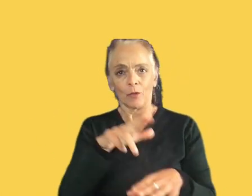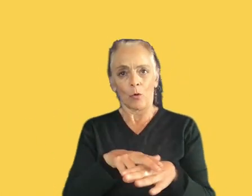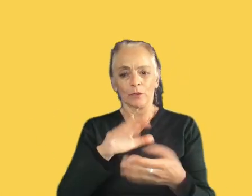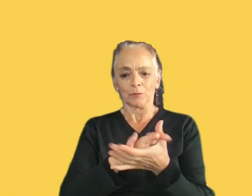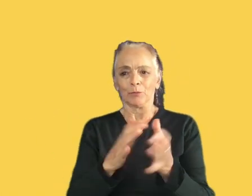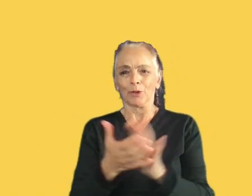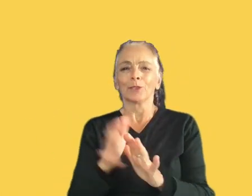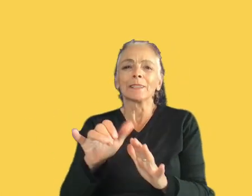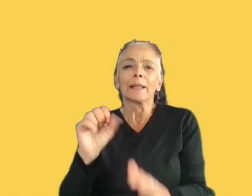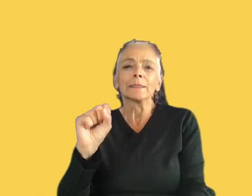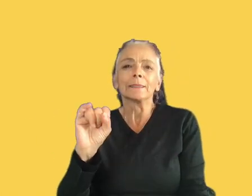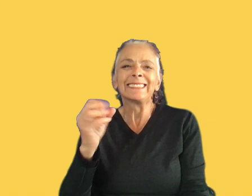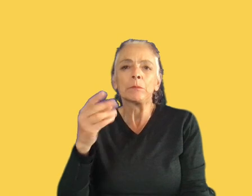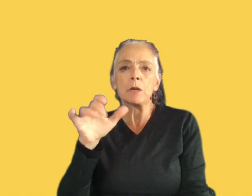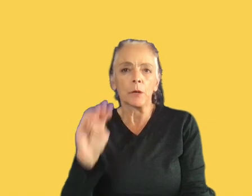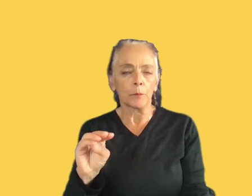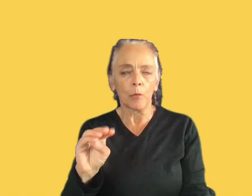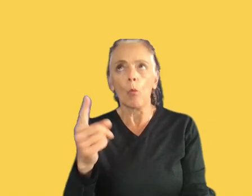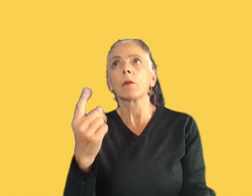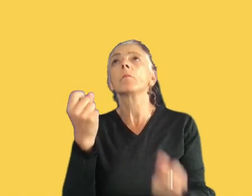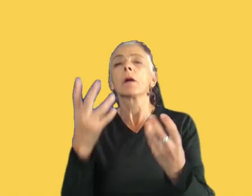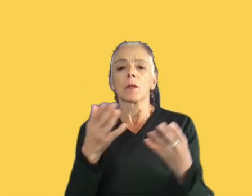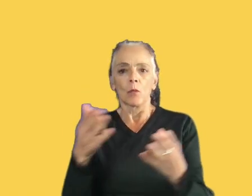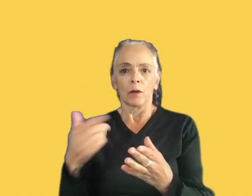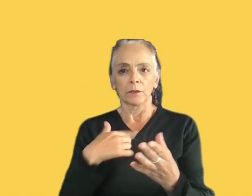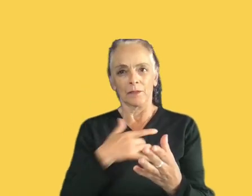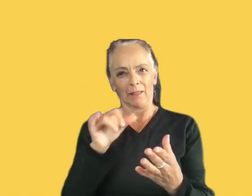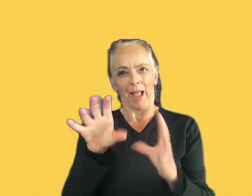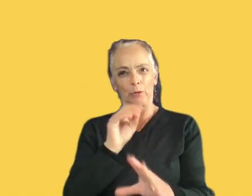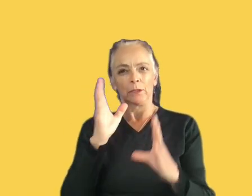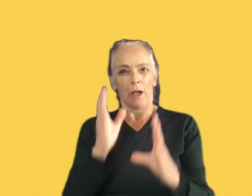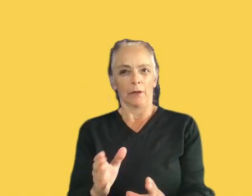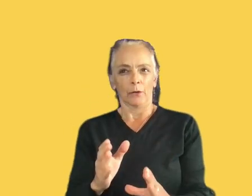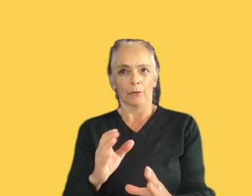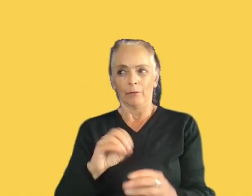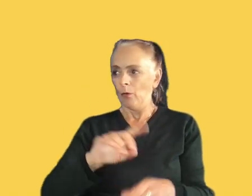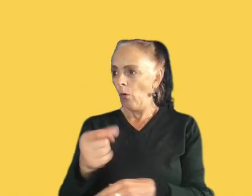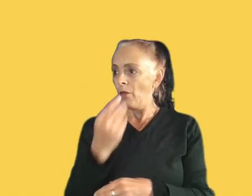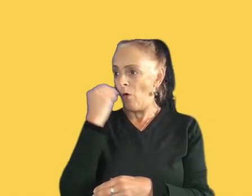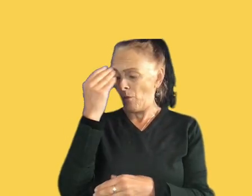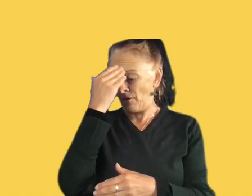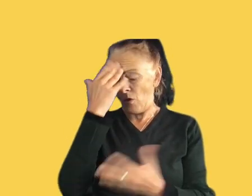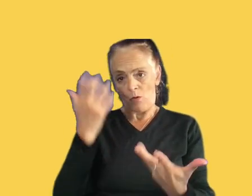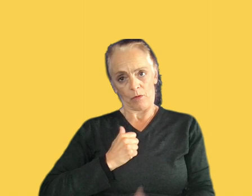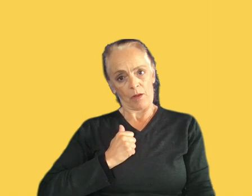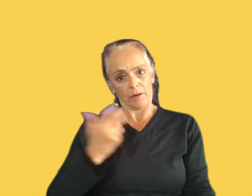just a symptom. It was just one of the many ways that I felt like an outsider in the only home I've ever really known.